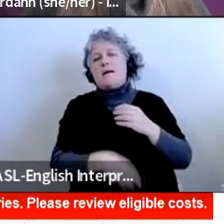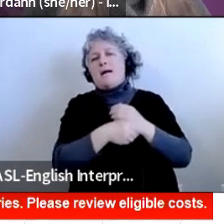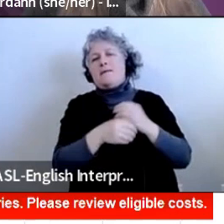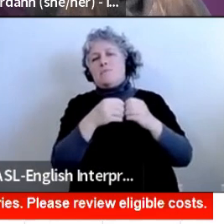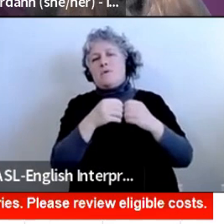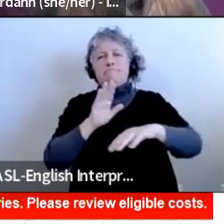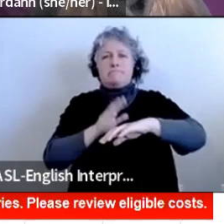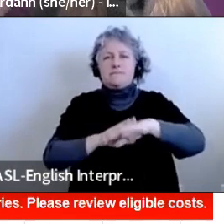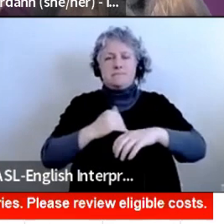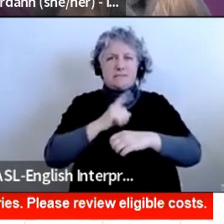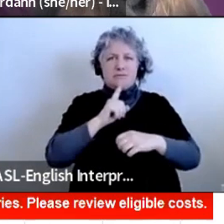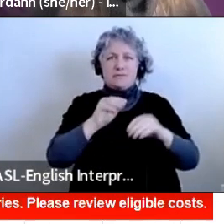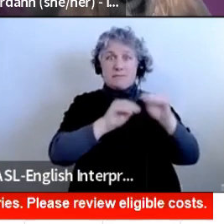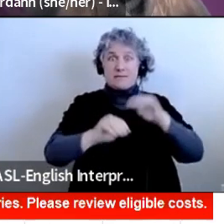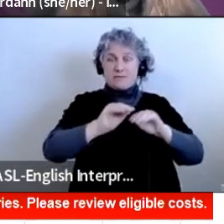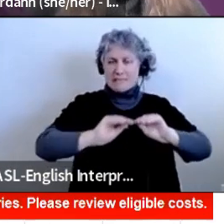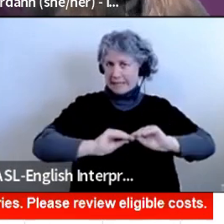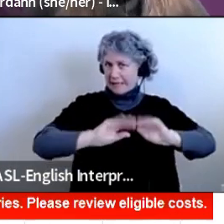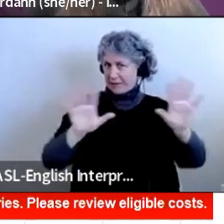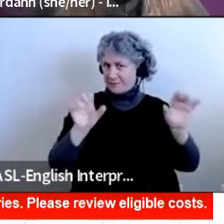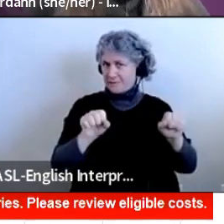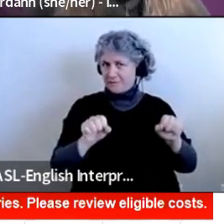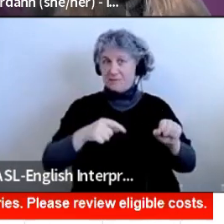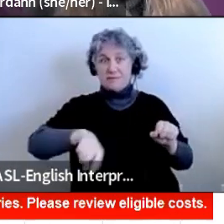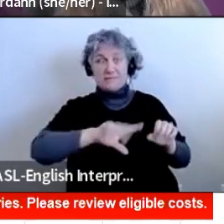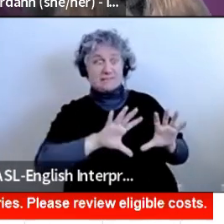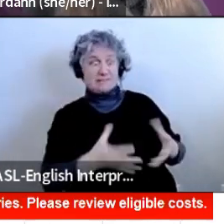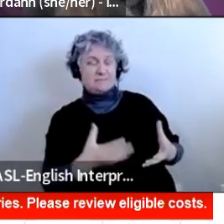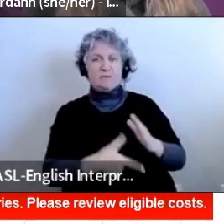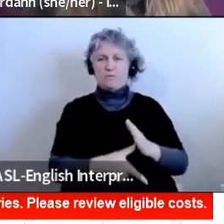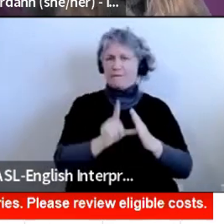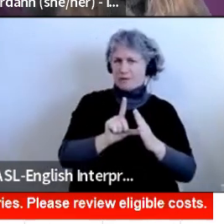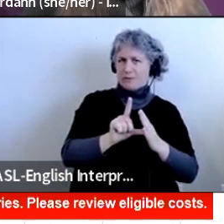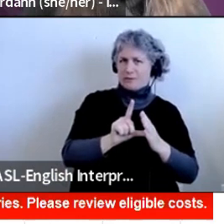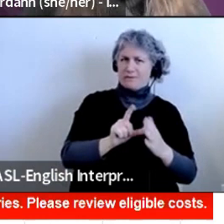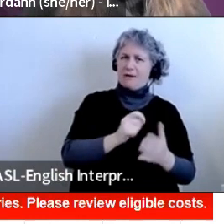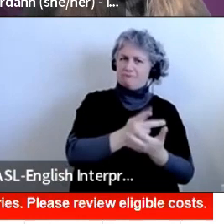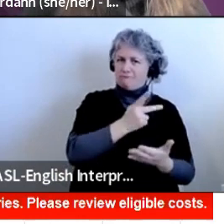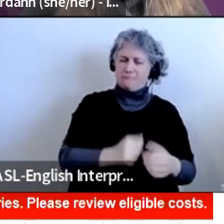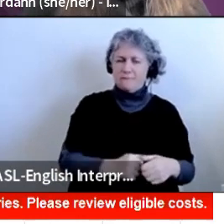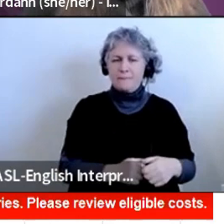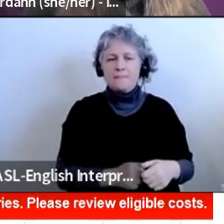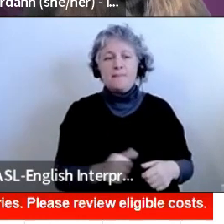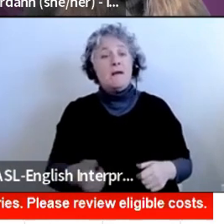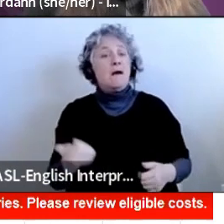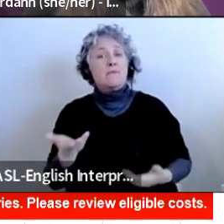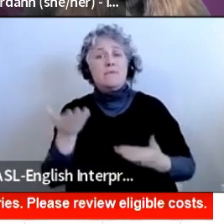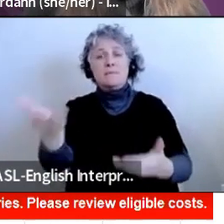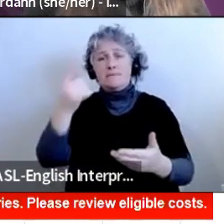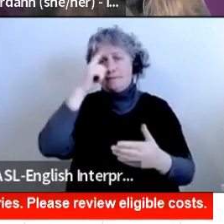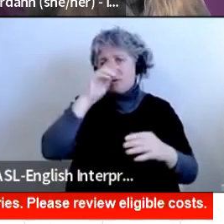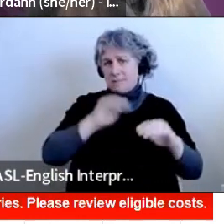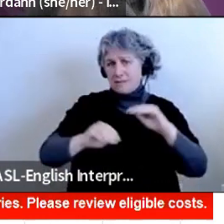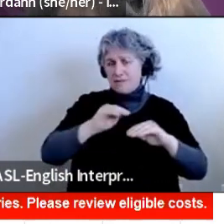budget is as clear as possible for our review team. Some other recommendations that I can provide for the budget is